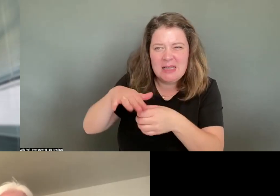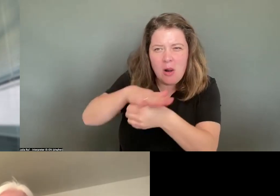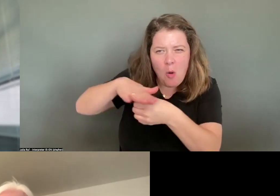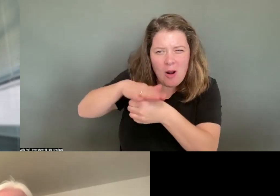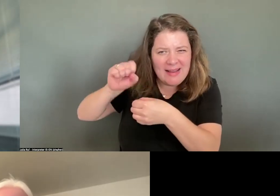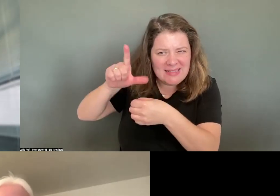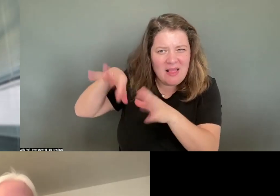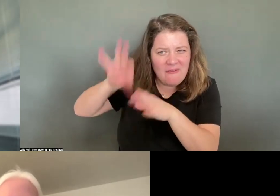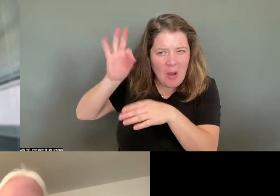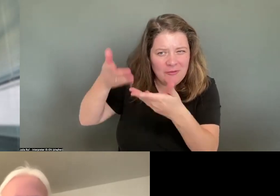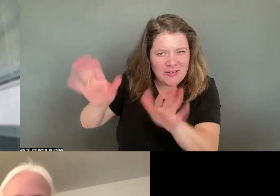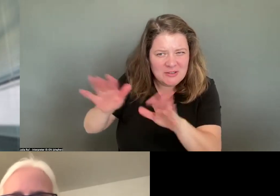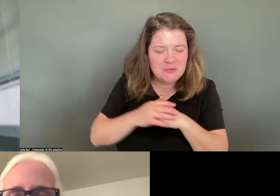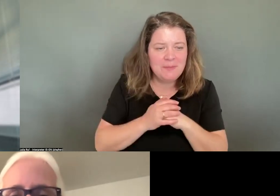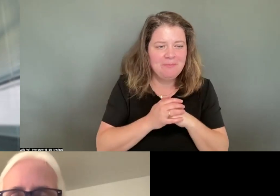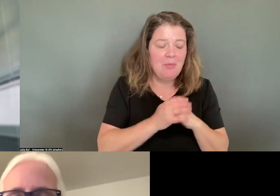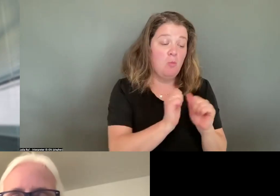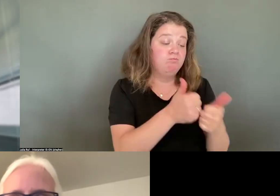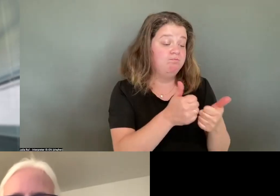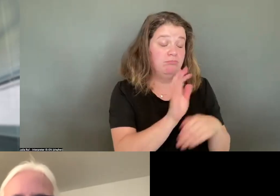Yes, that's a great question. Thank you so much, Diane.